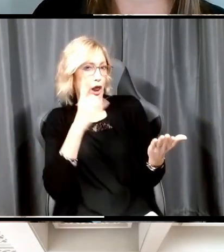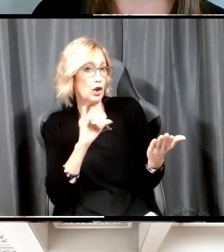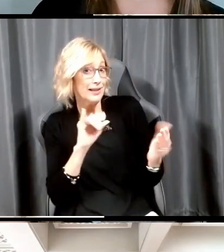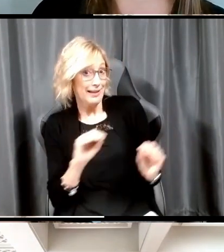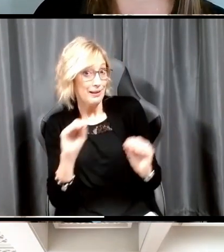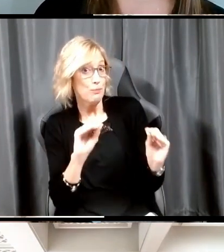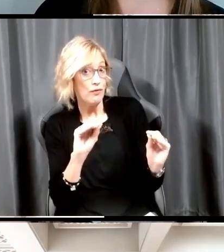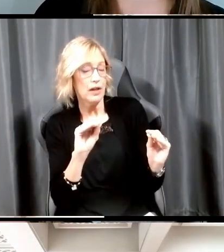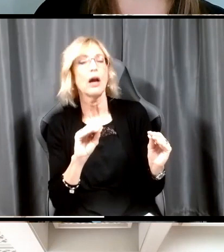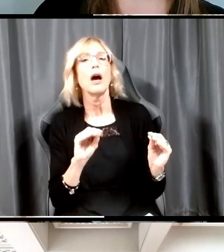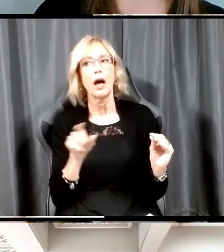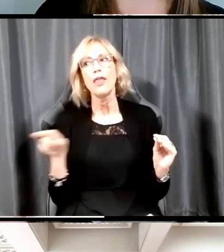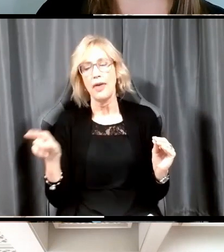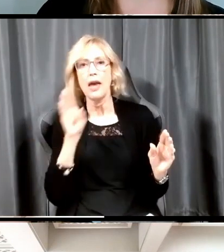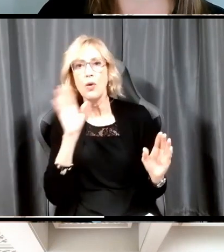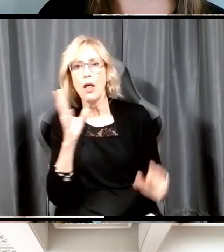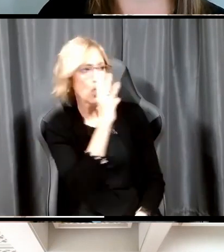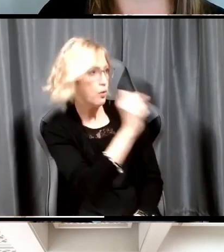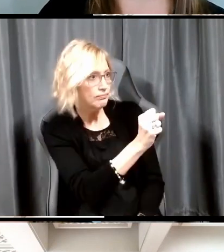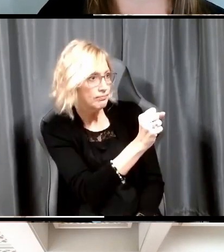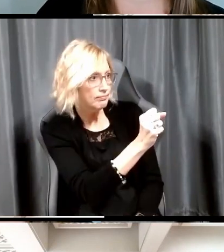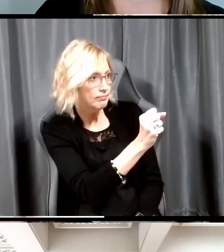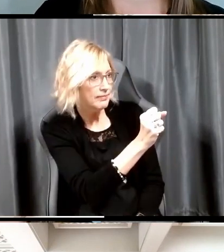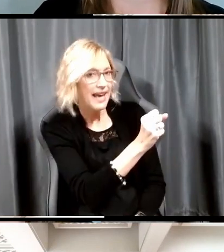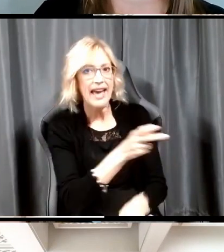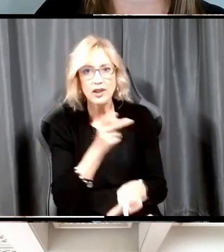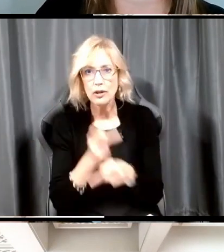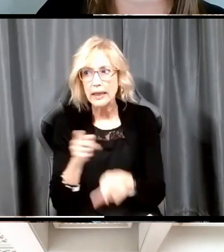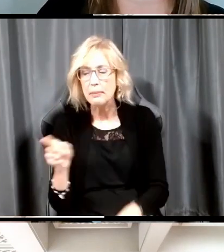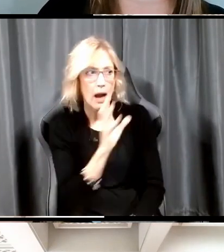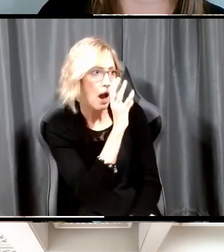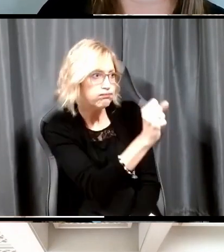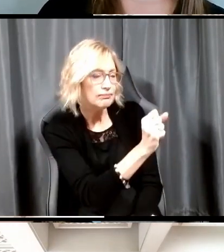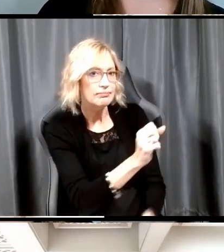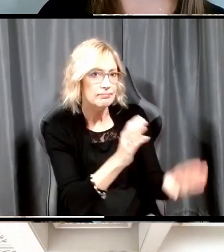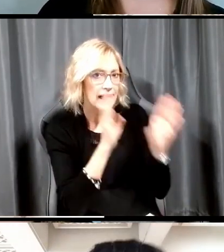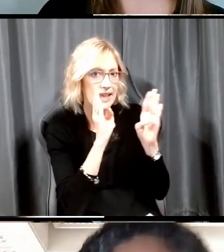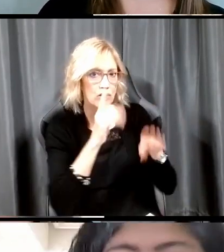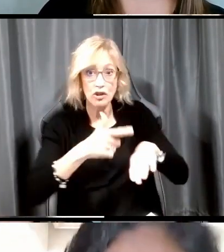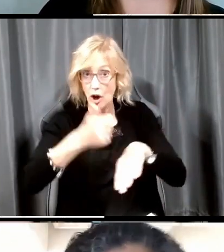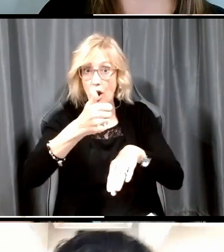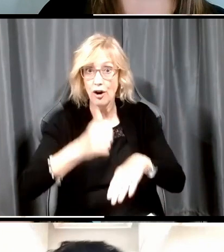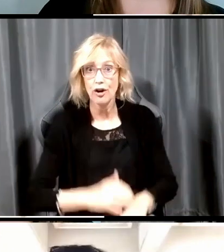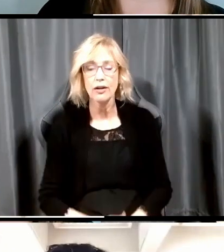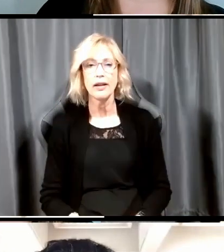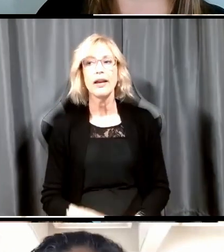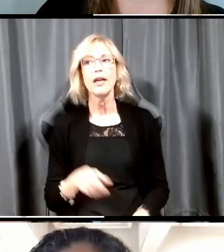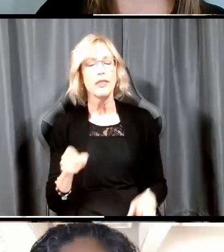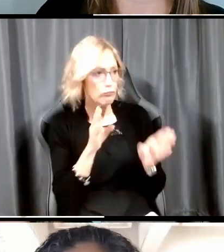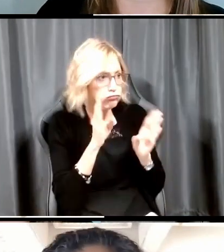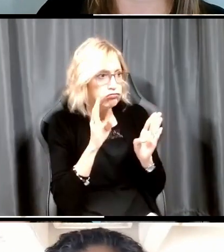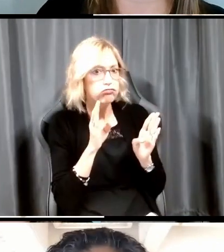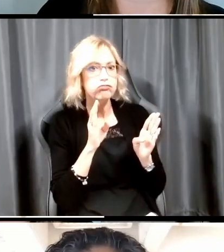movement, you're getting their attention and you're grasping or holding their attention a little bit longer. And so they pay attention to